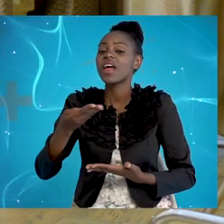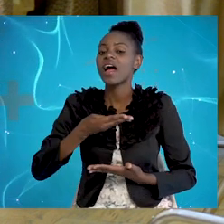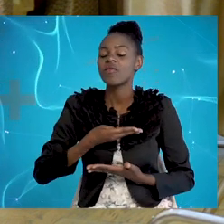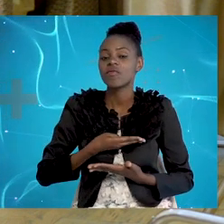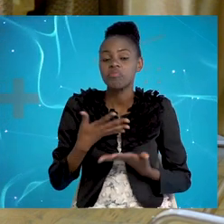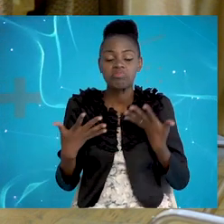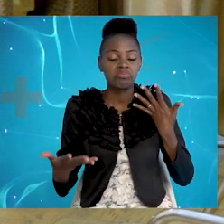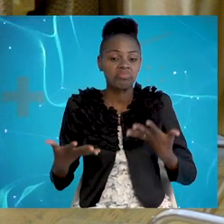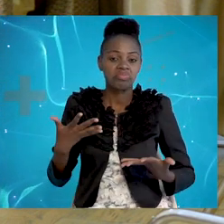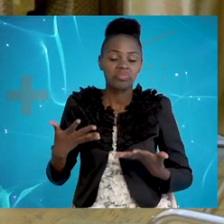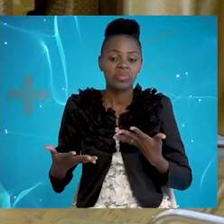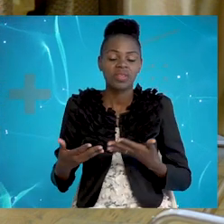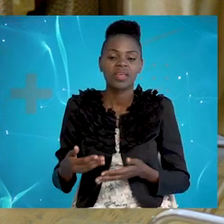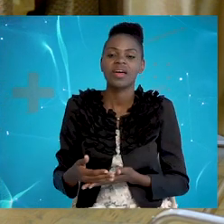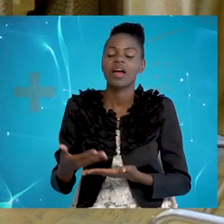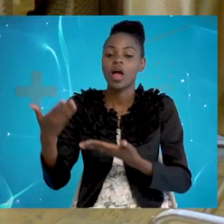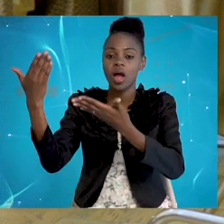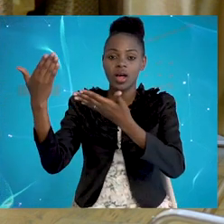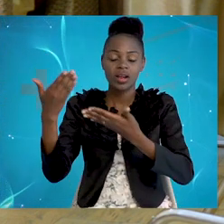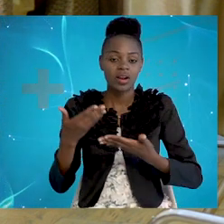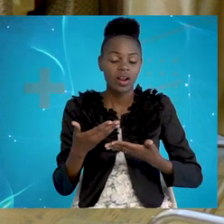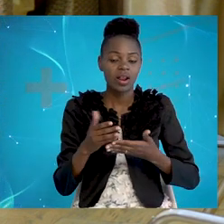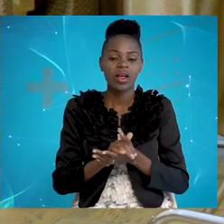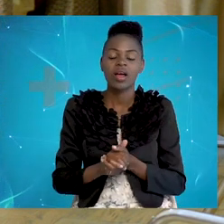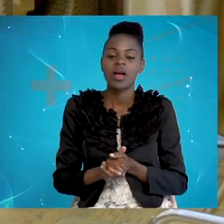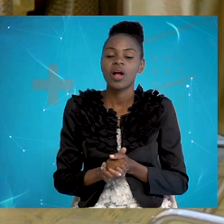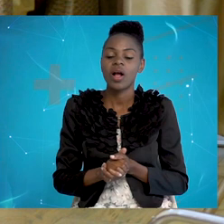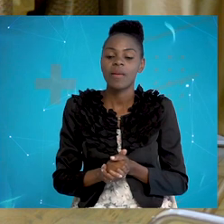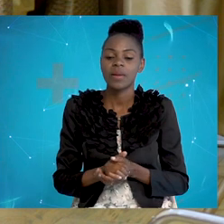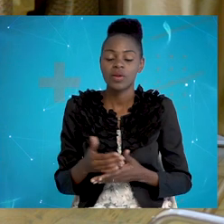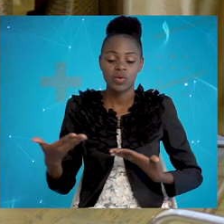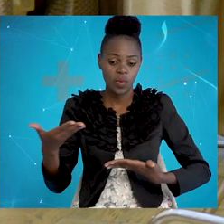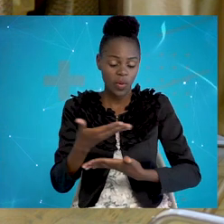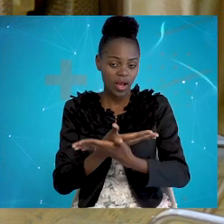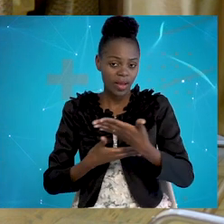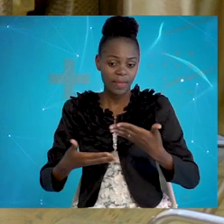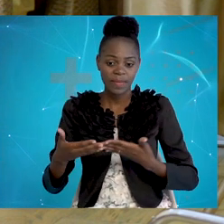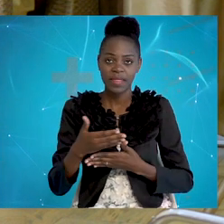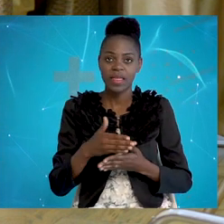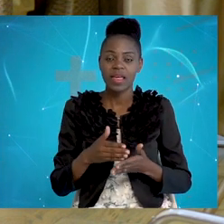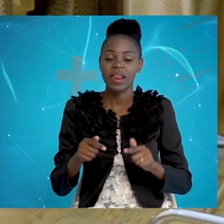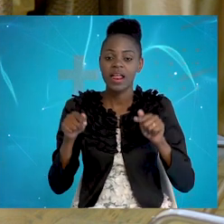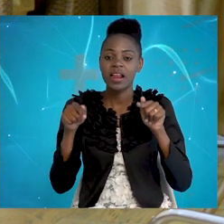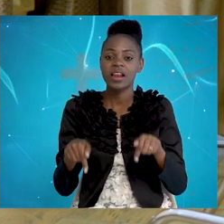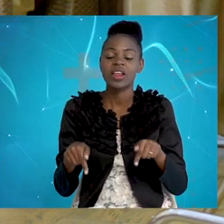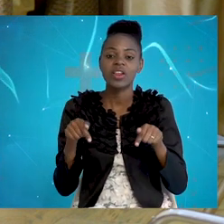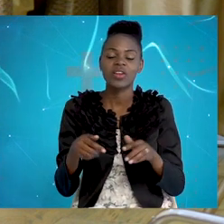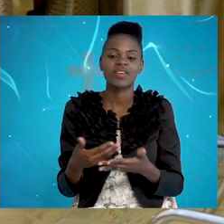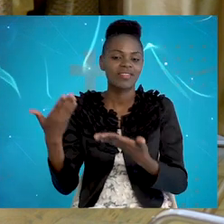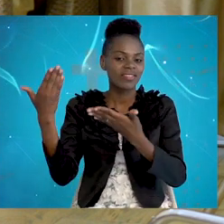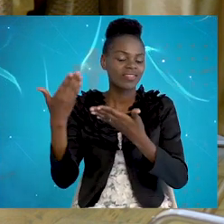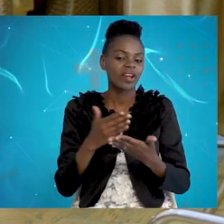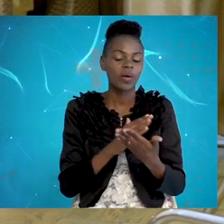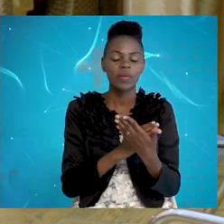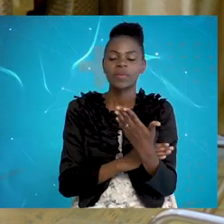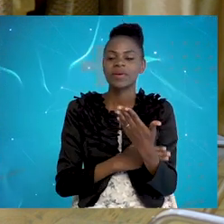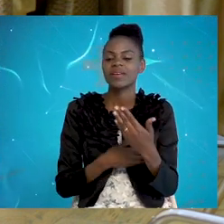typhoid? Please allow me to introduce the panelists with me in the studio today. Welcome to the